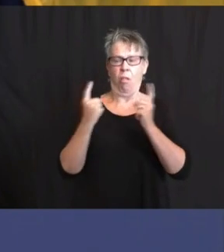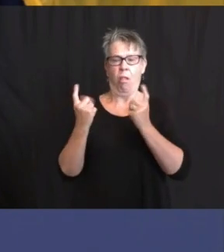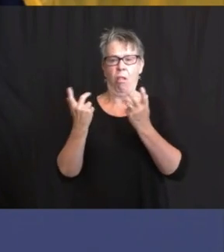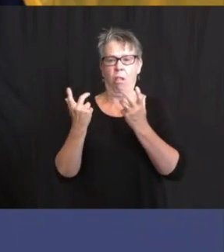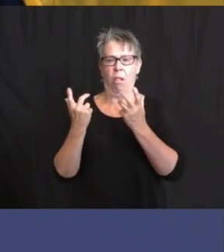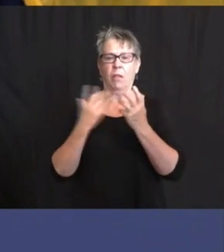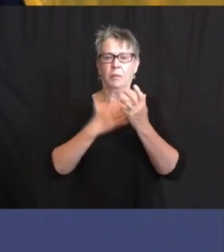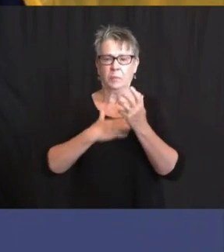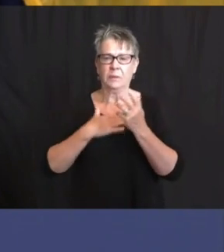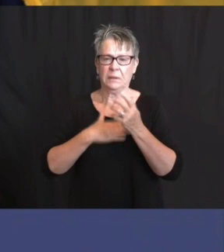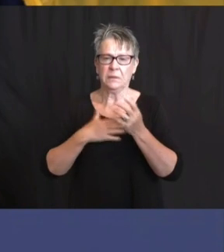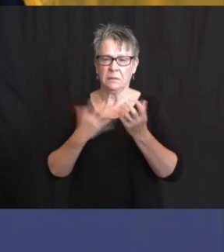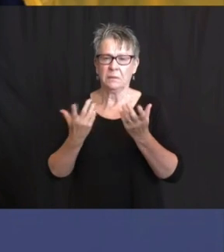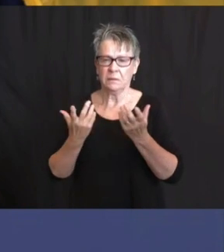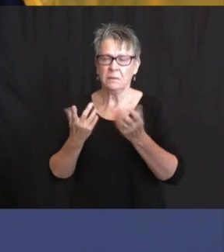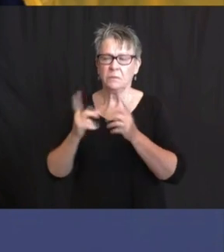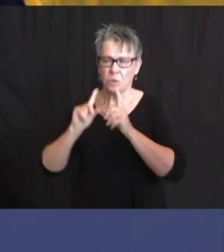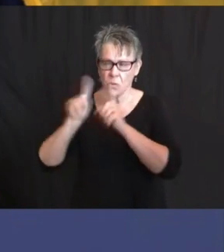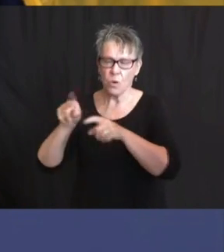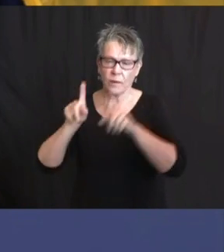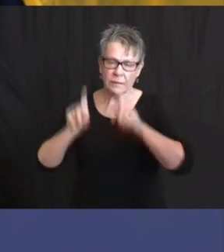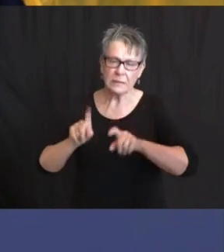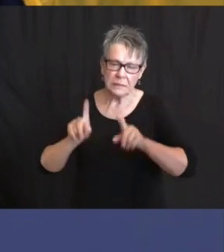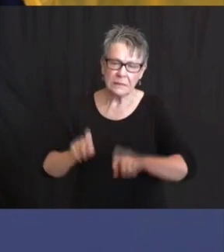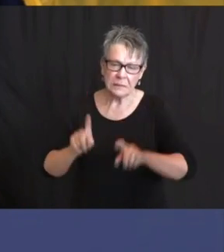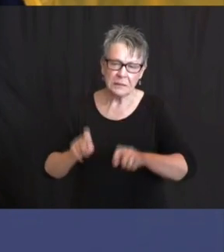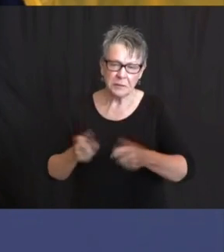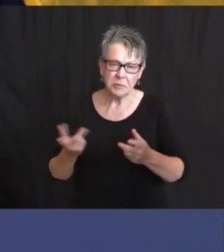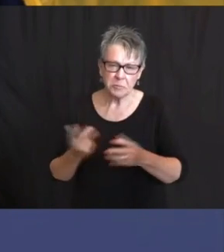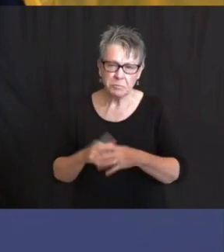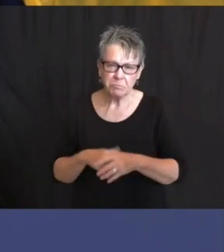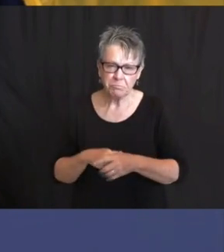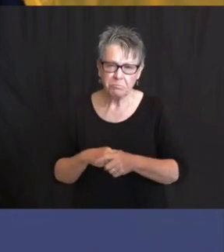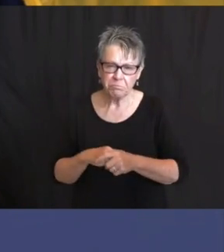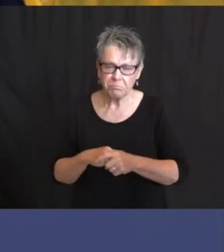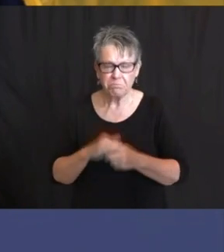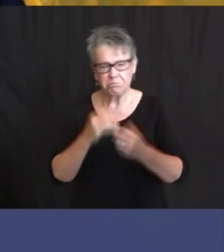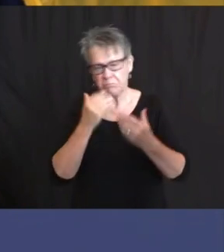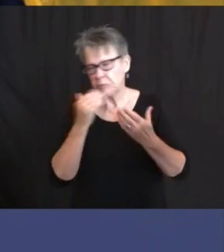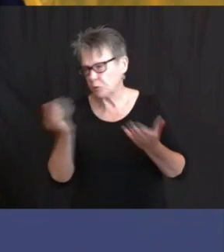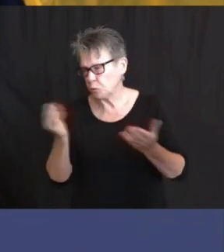tested. And I want to make sure I repeat that. So thank you. Welcome.